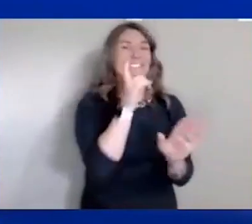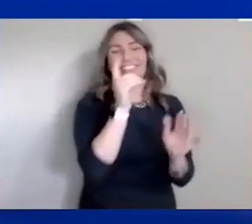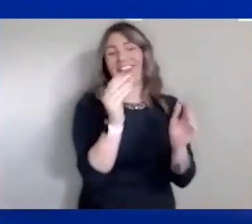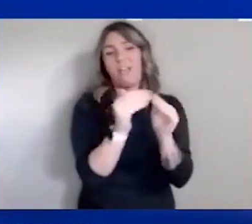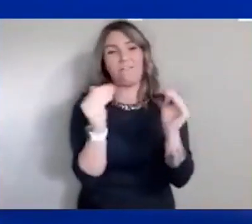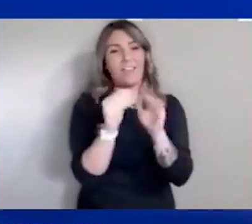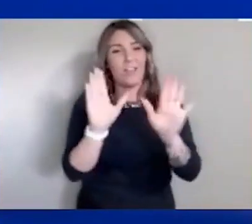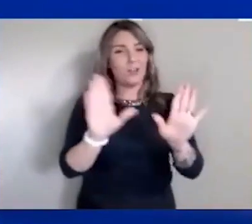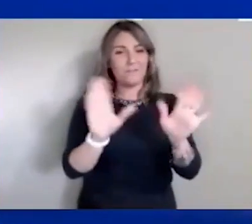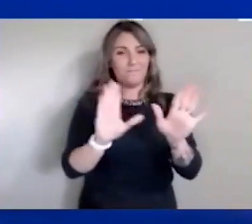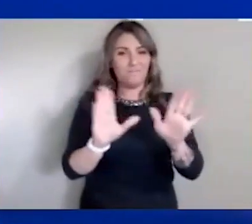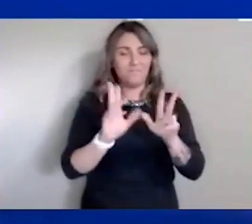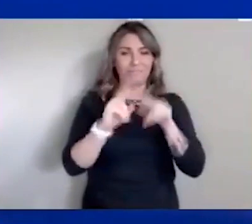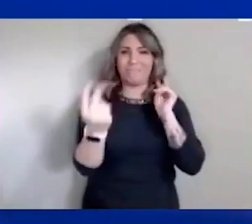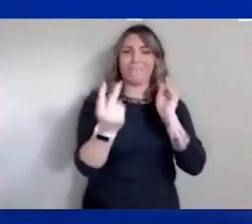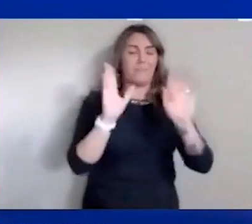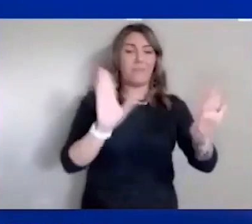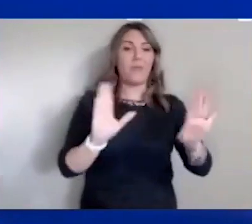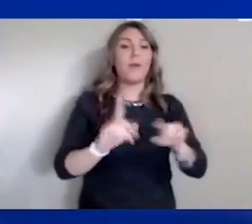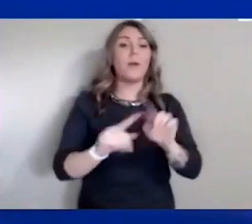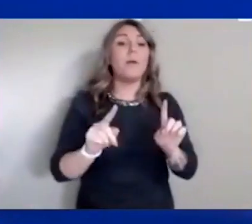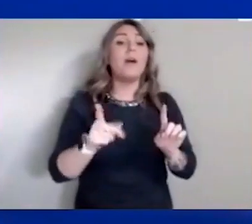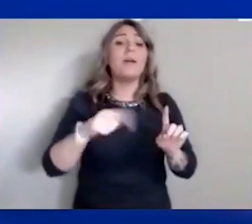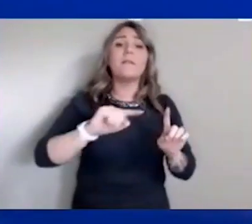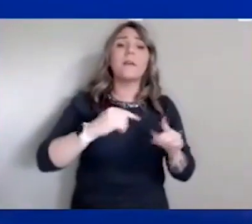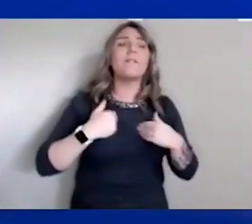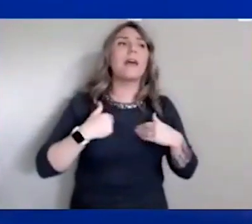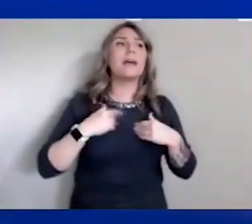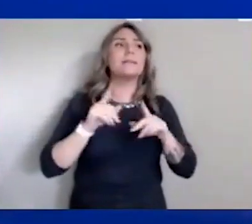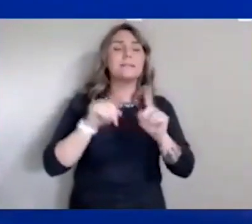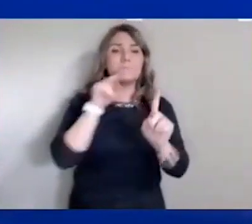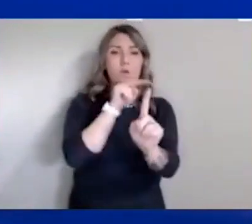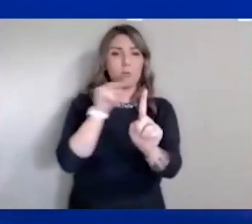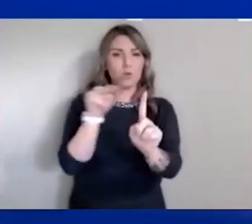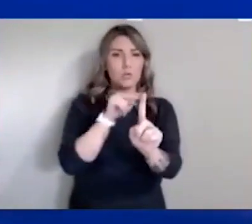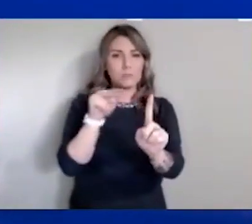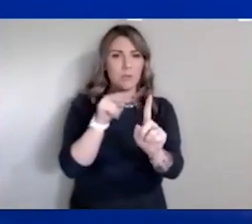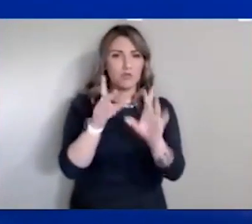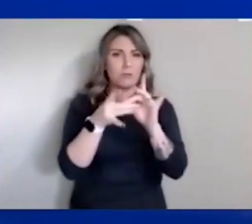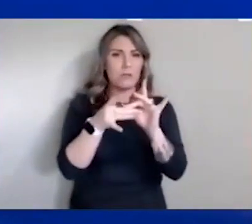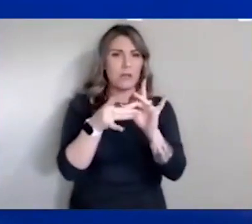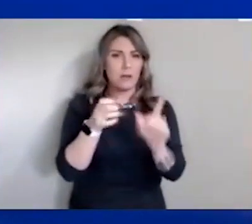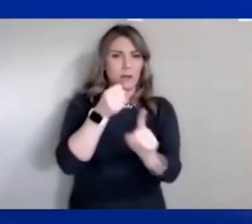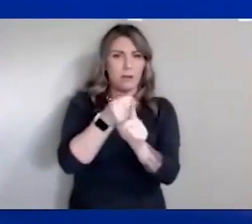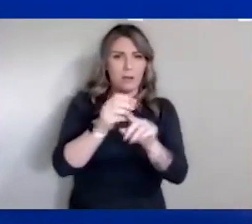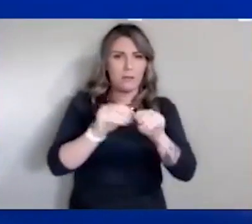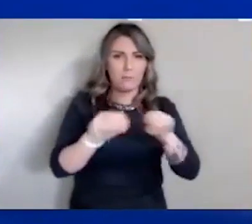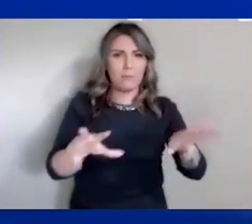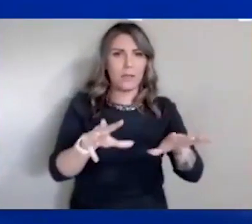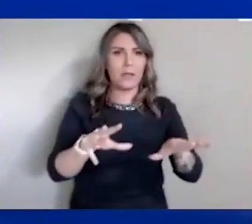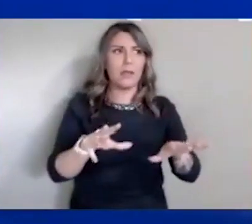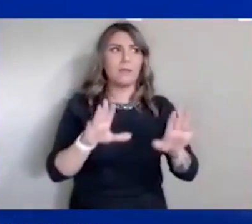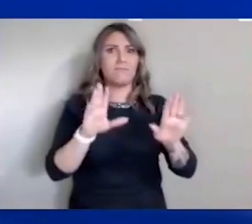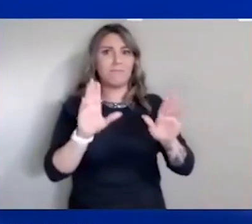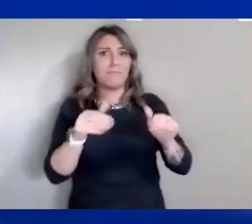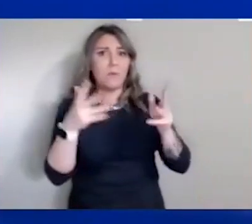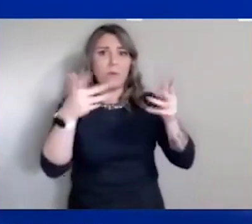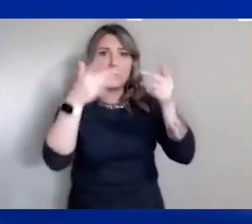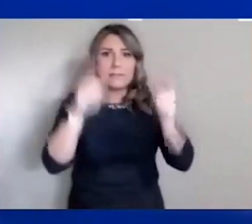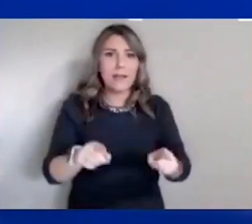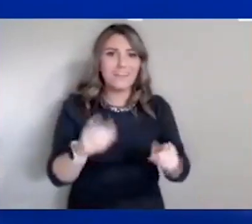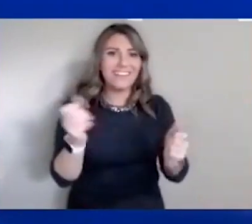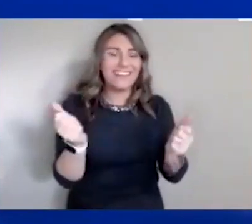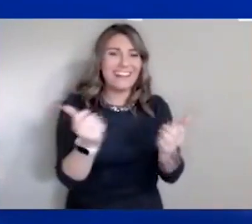flippant about it, but they have had a different perspective on the pandemic because they're like, look, guys. what's happening is everybody's doing what we have to do every